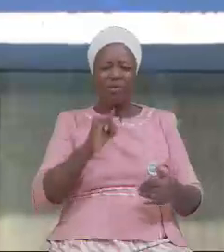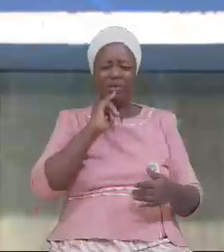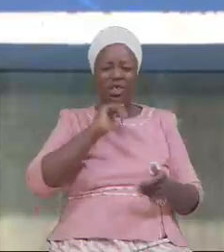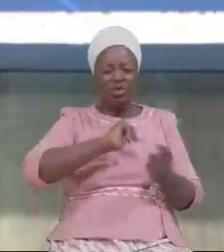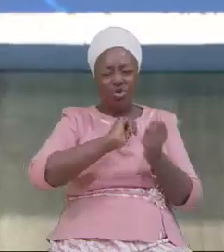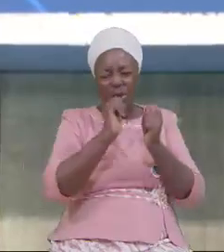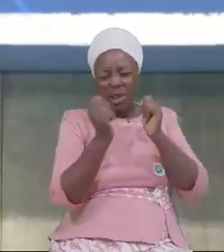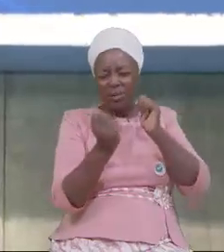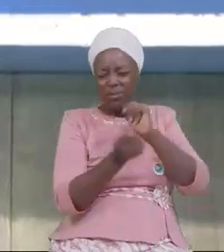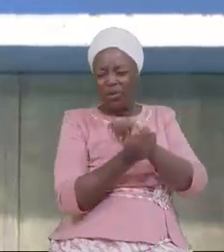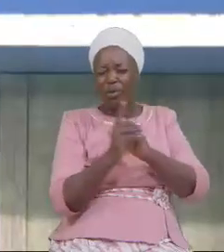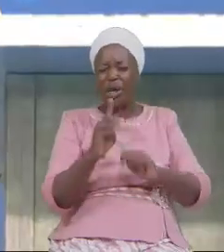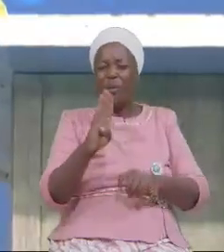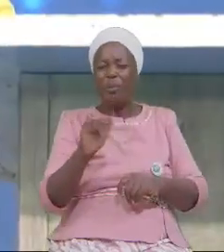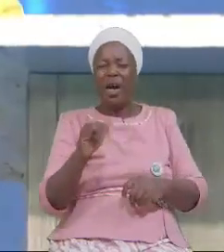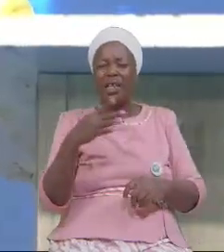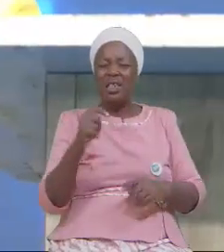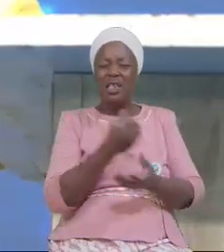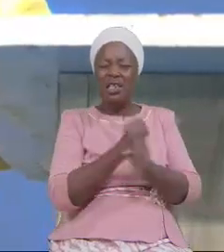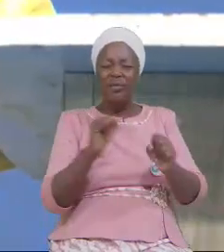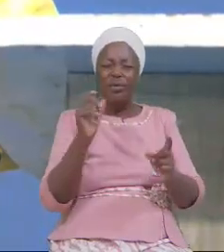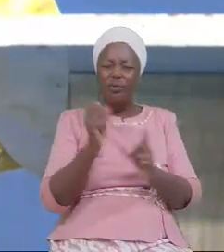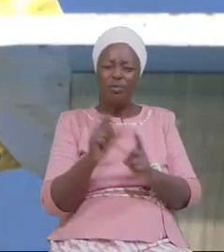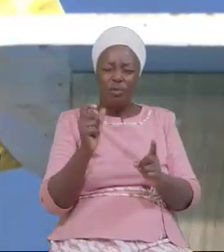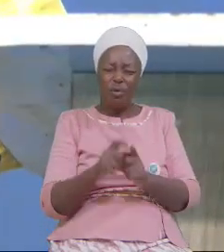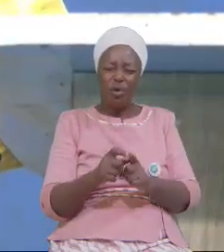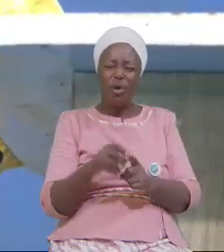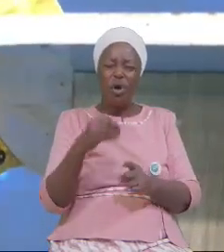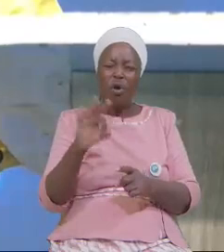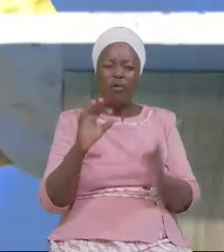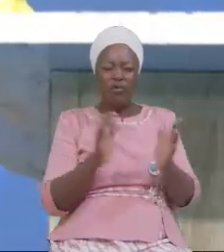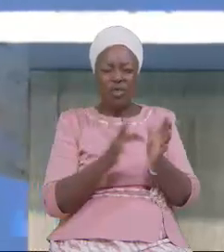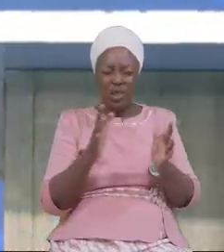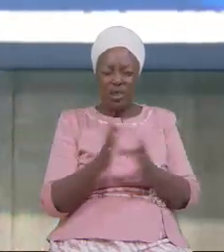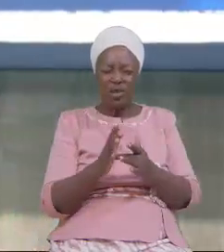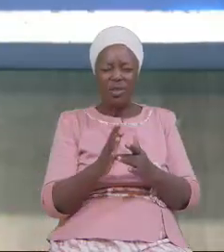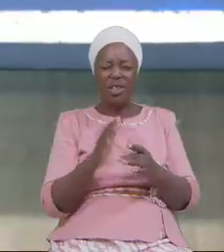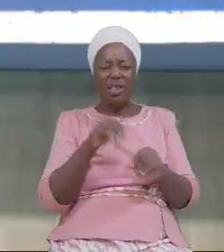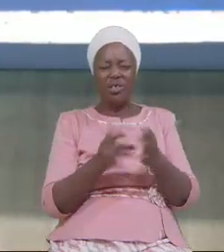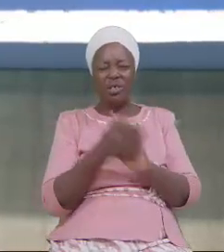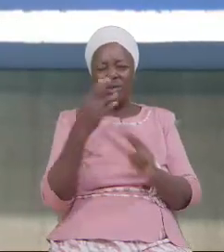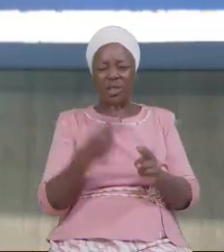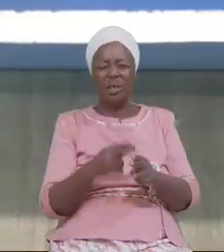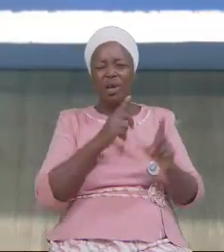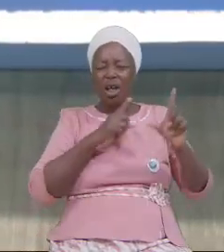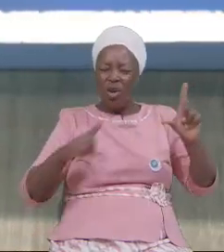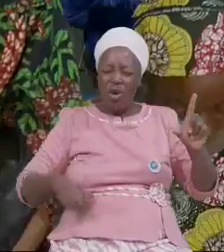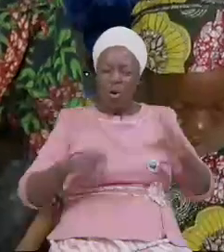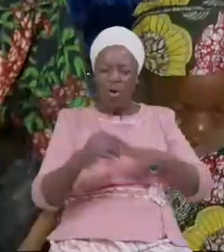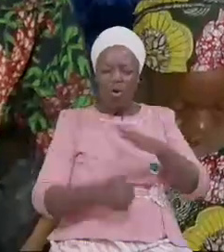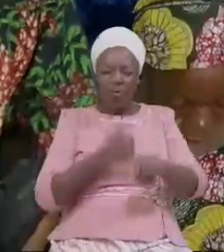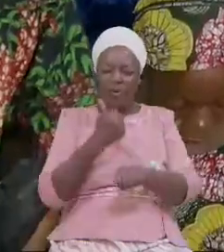transformed by the saving word of Jesus. Lord, confirm it in